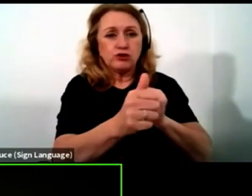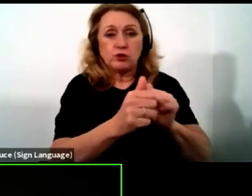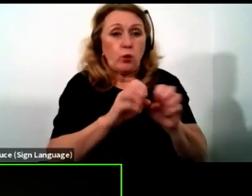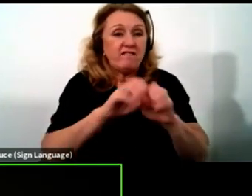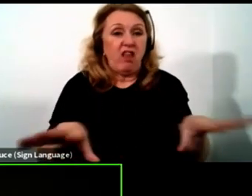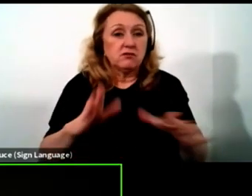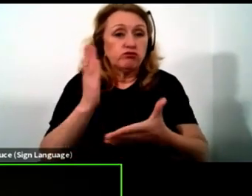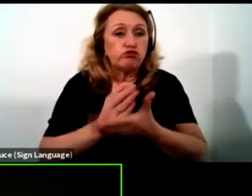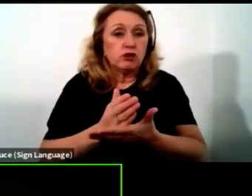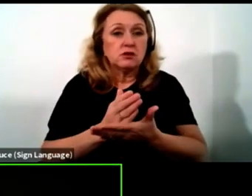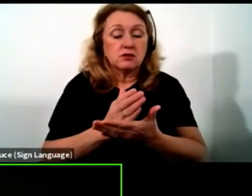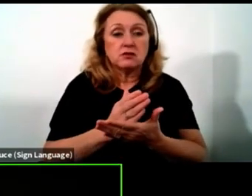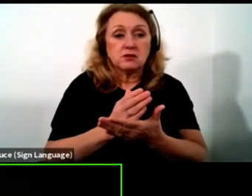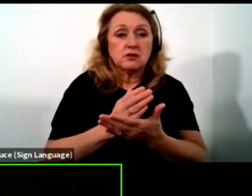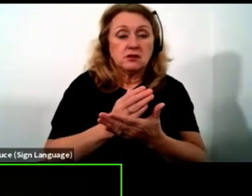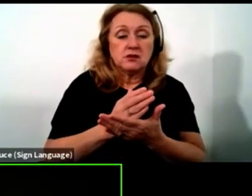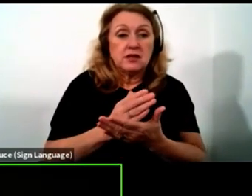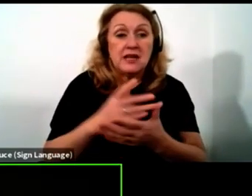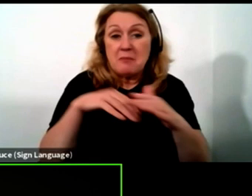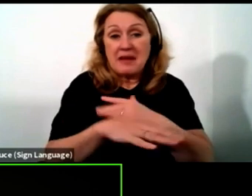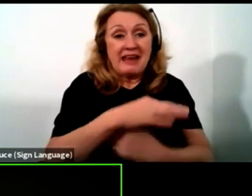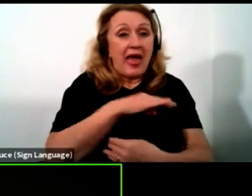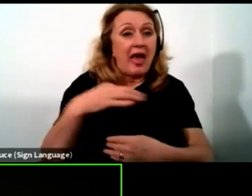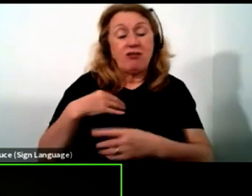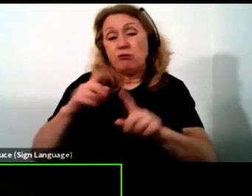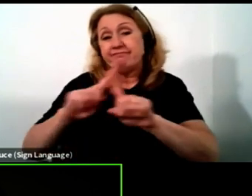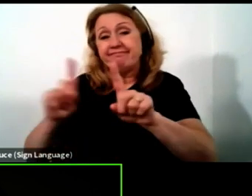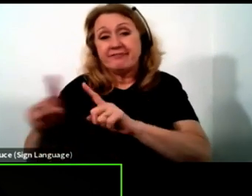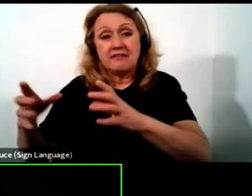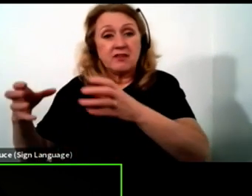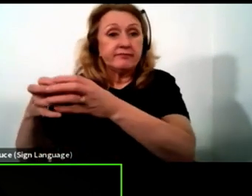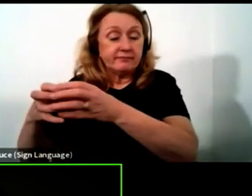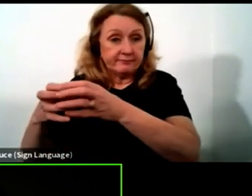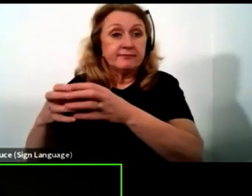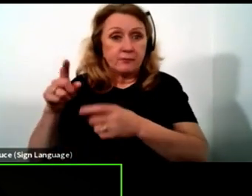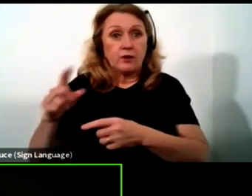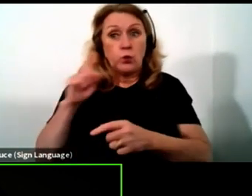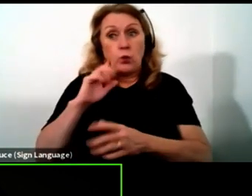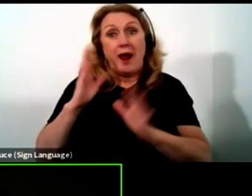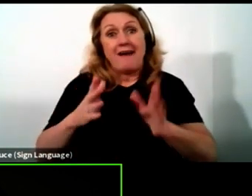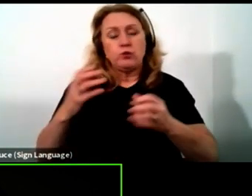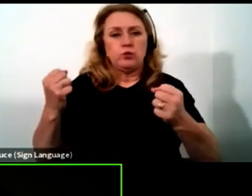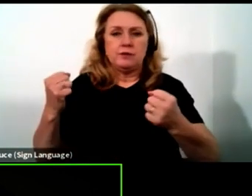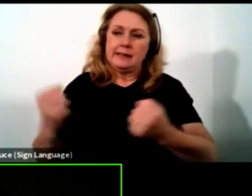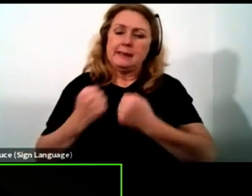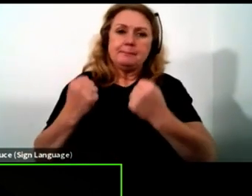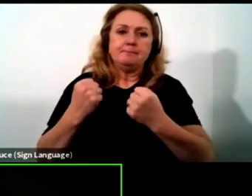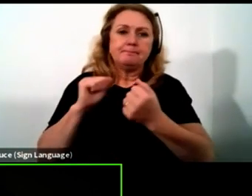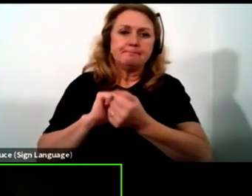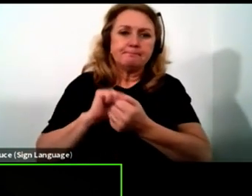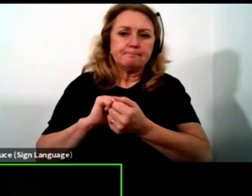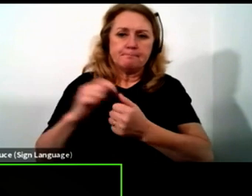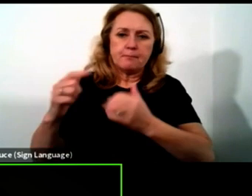of so many people. It may be in health, it may be in many other sectors. So the idea is to keep on building and reinforcing